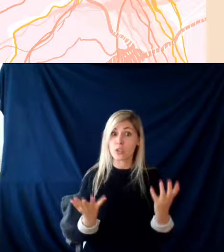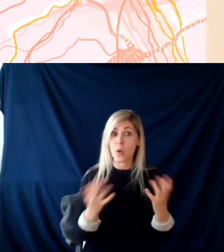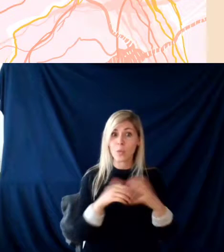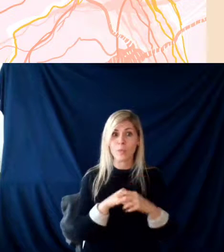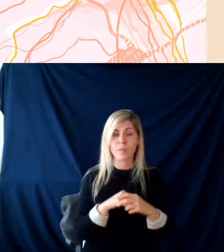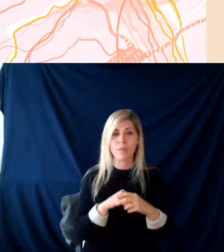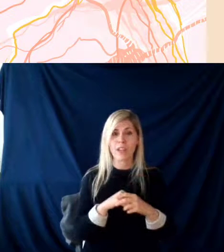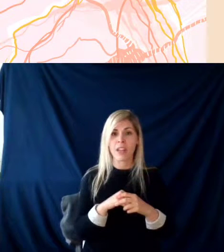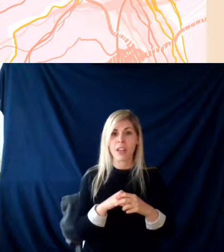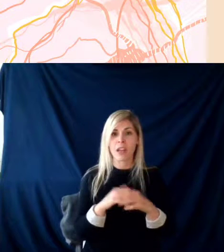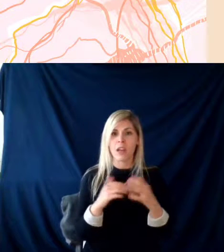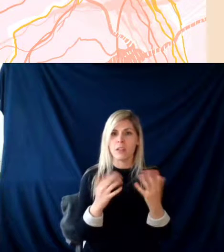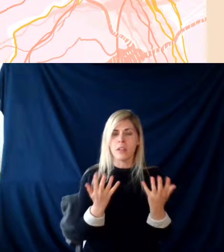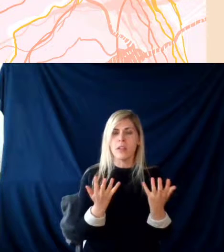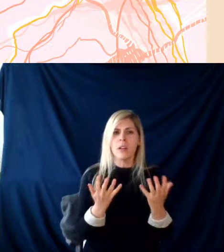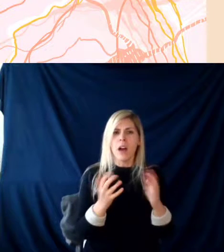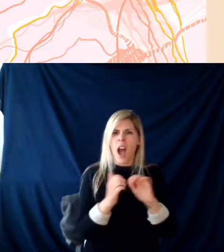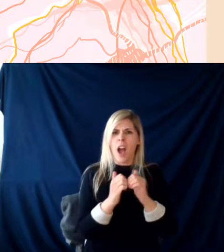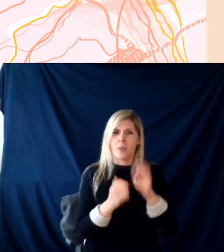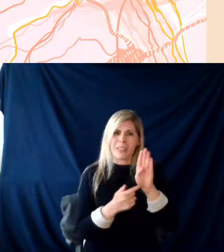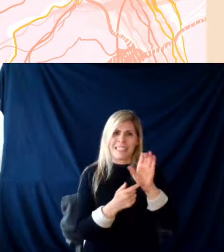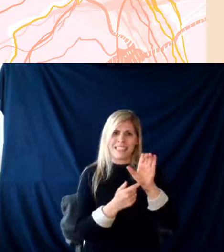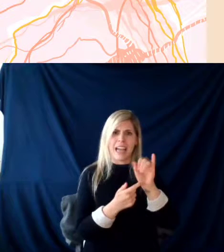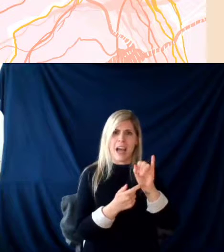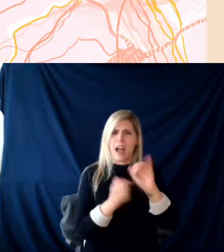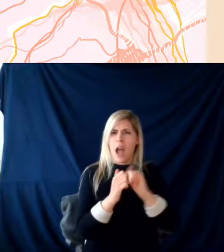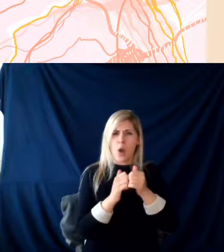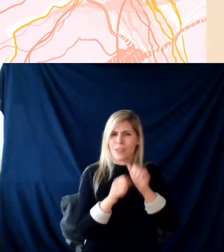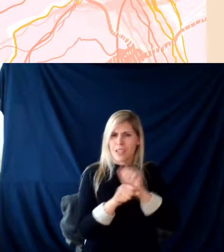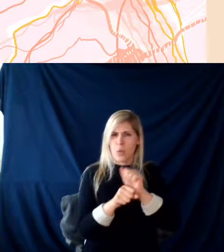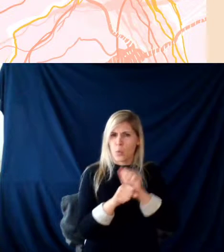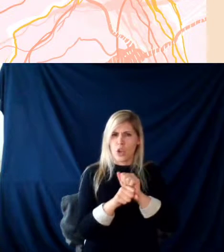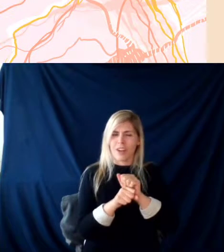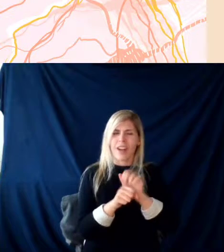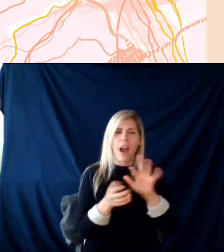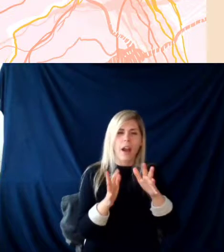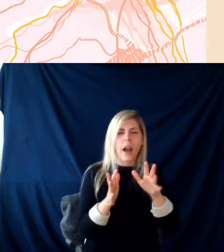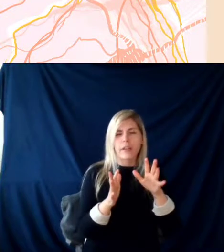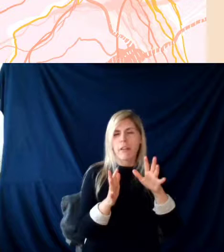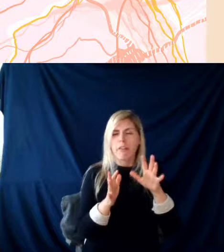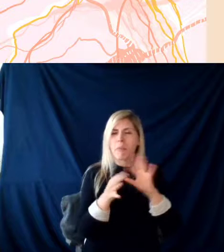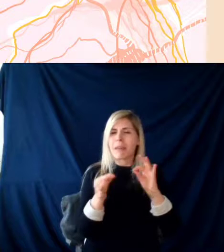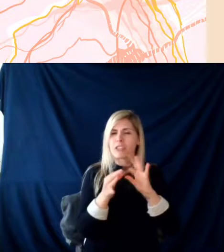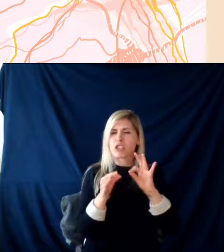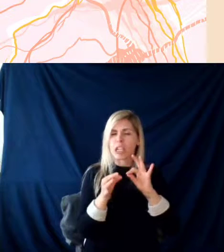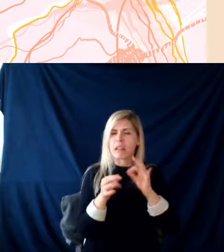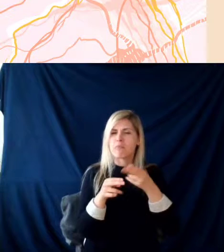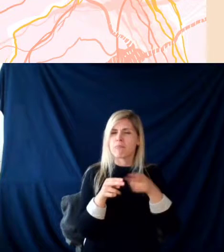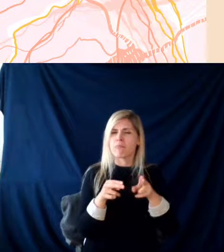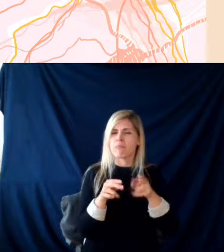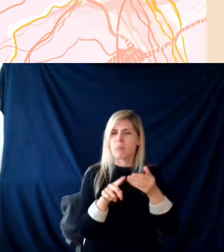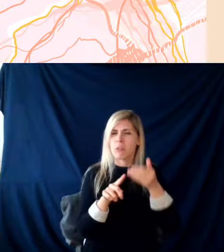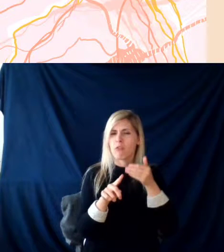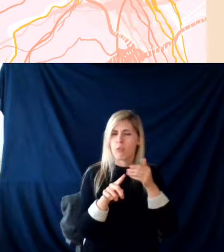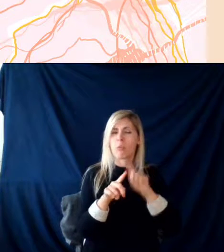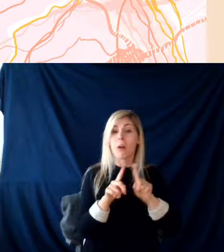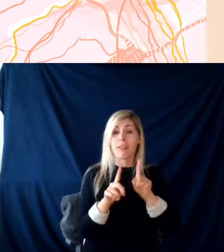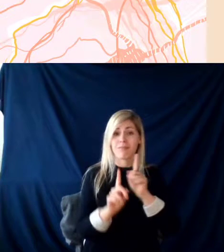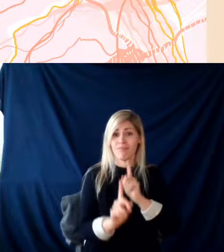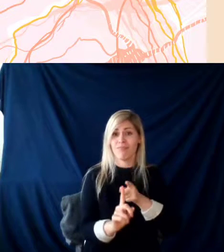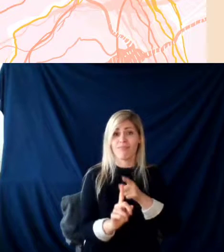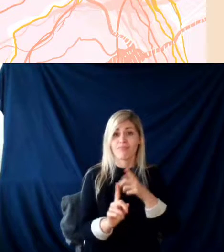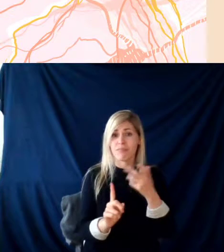So, how do BCIs work? I kind of highlighted this a little bit before, but